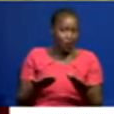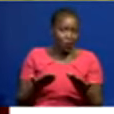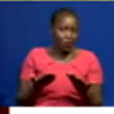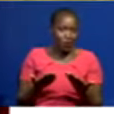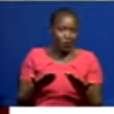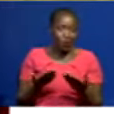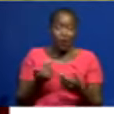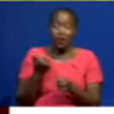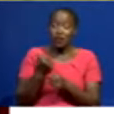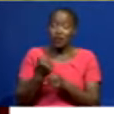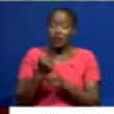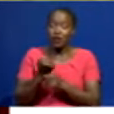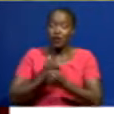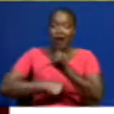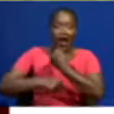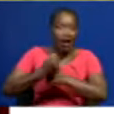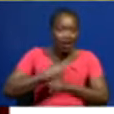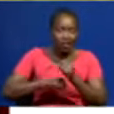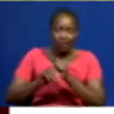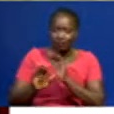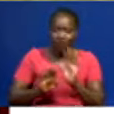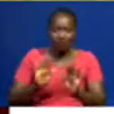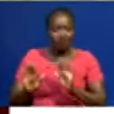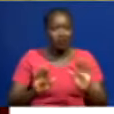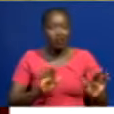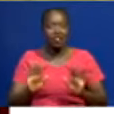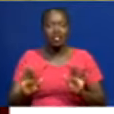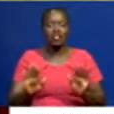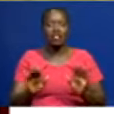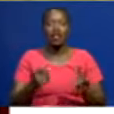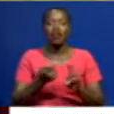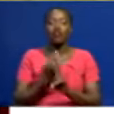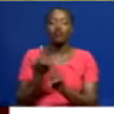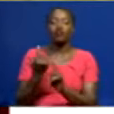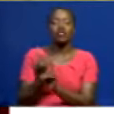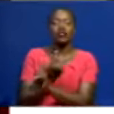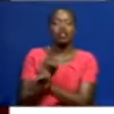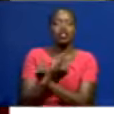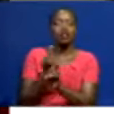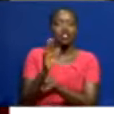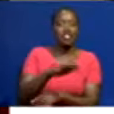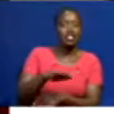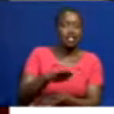their activities from one learning area to another one.